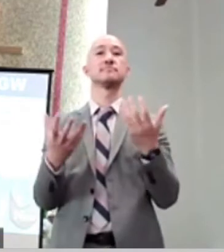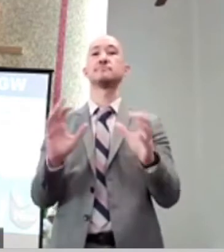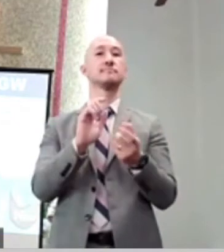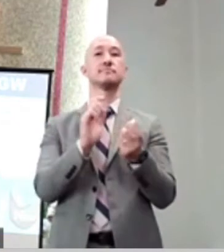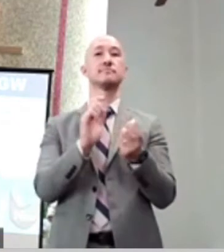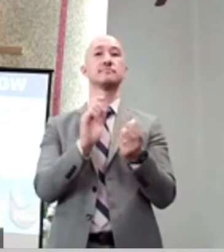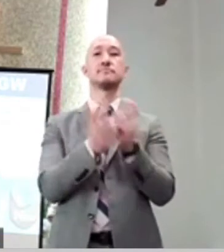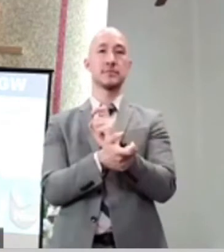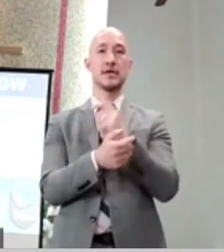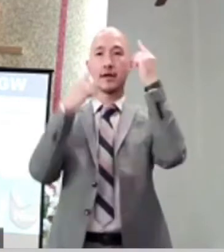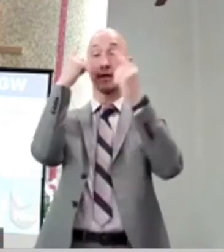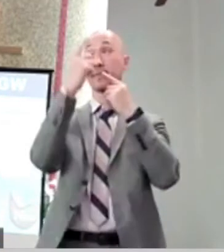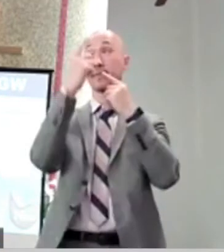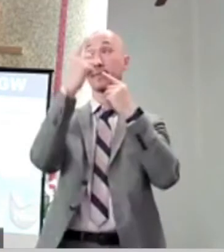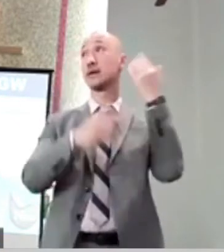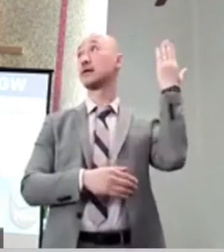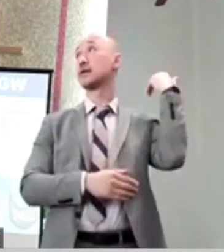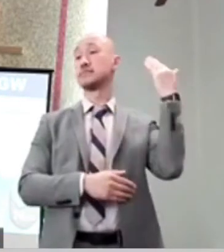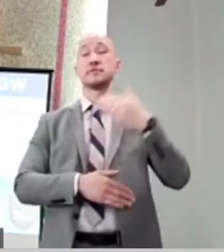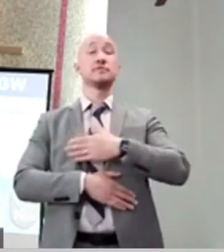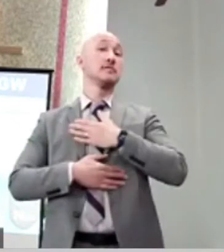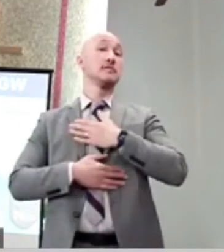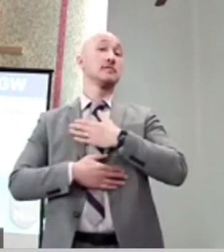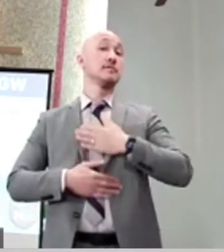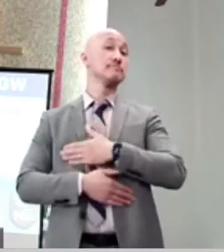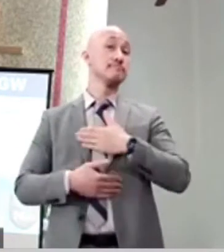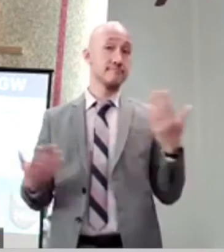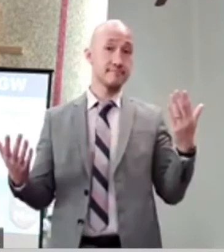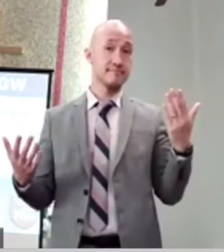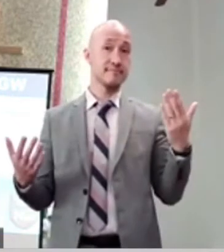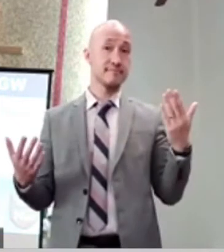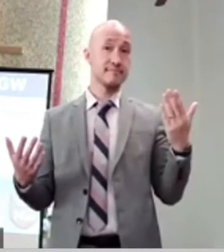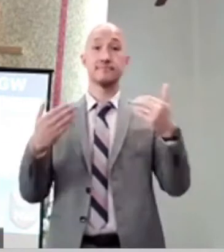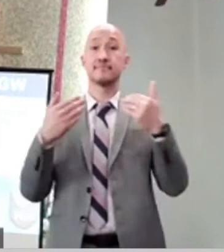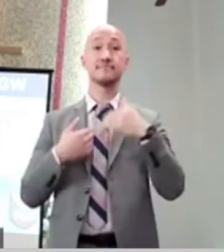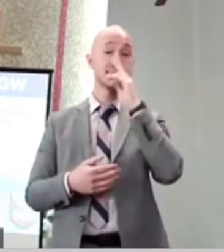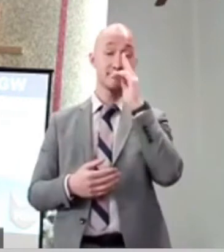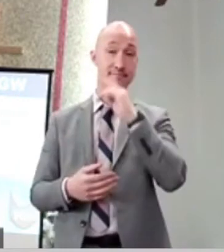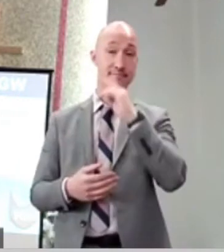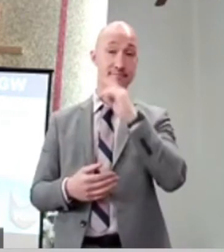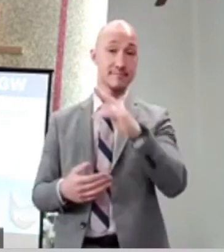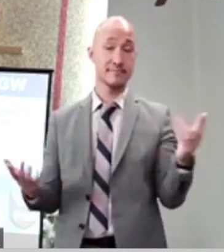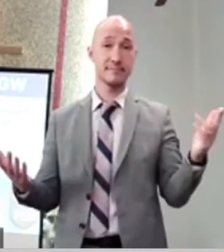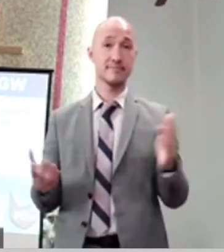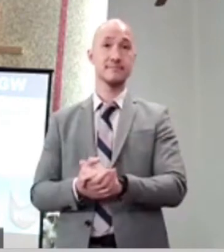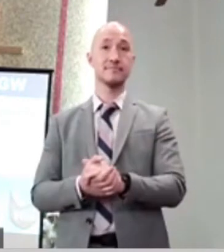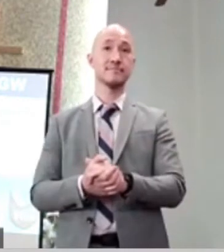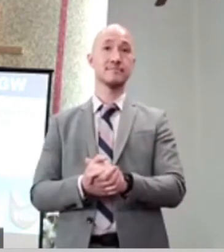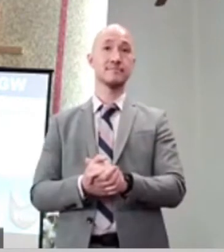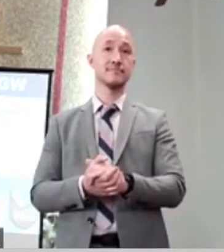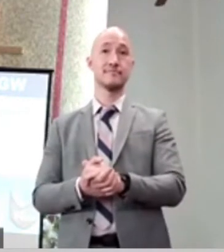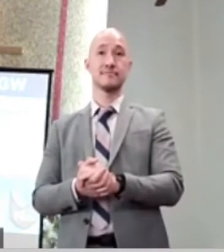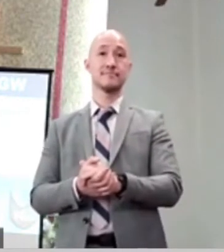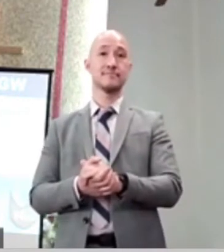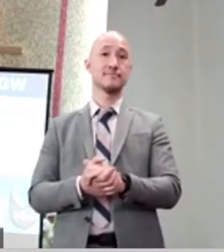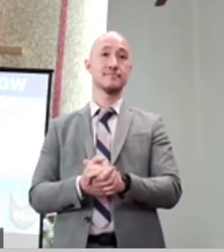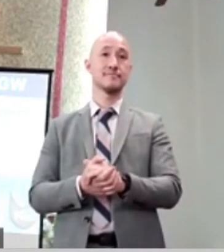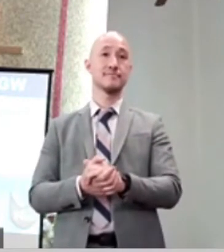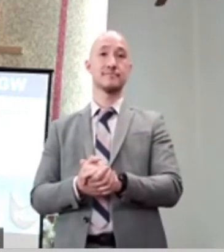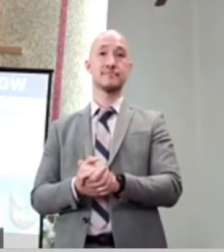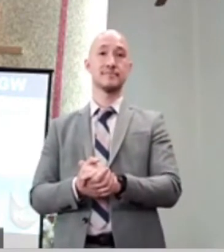this nostalgia. With, oh, the old days were better than the new days. And do you know that the Bible says that it's nonsense to talk that way? That